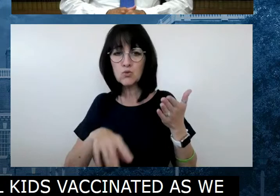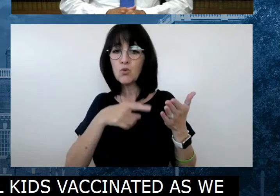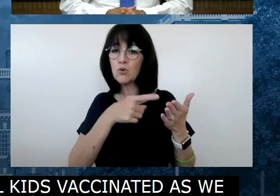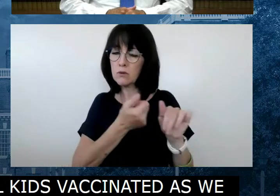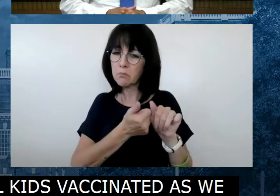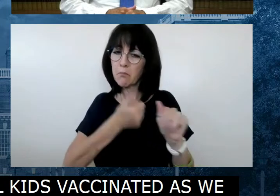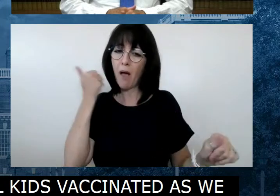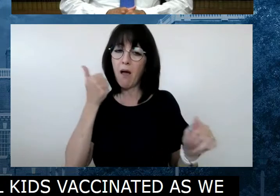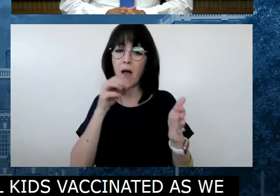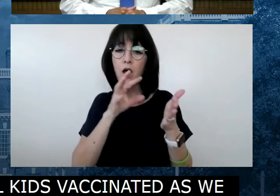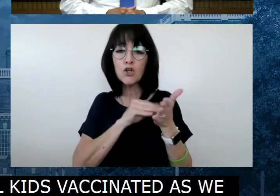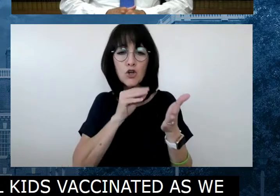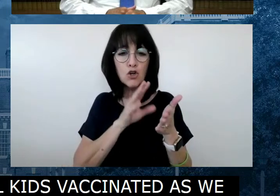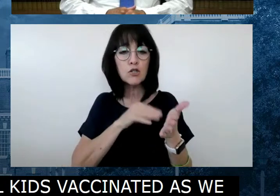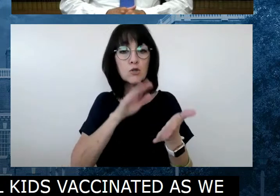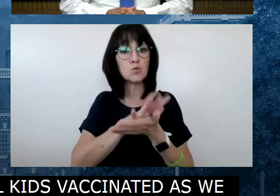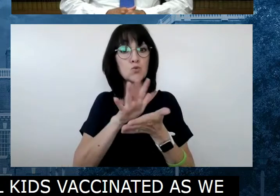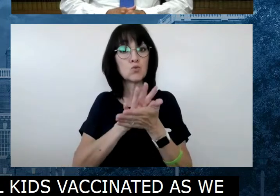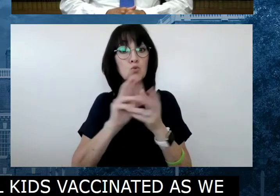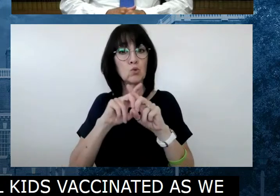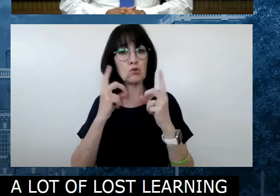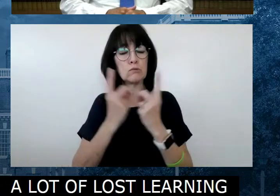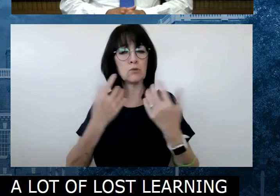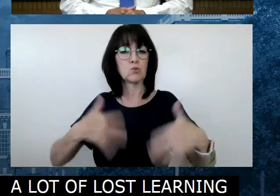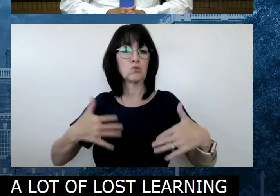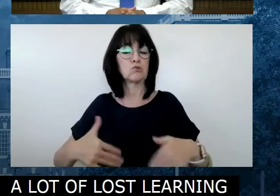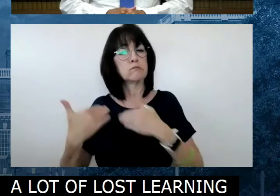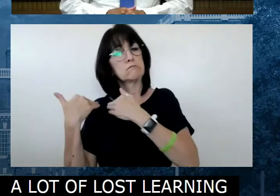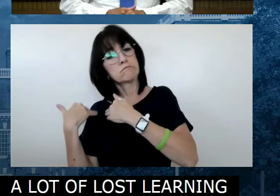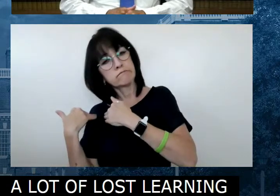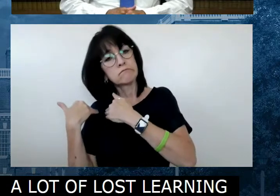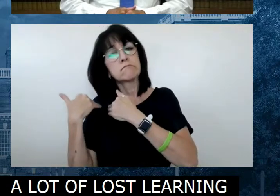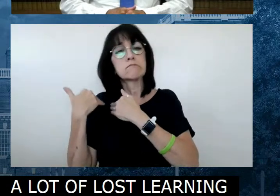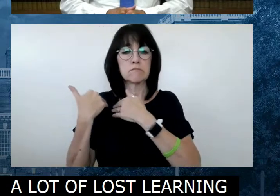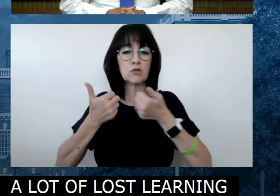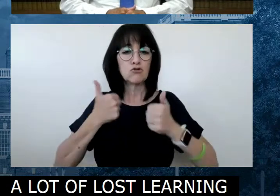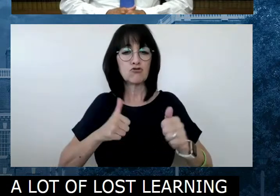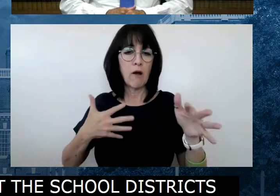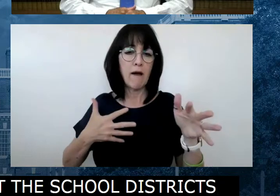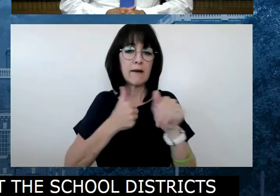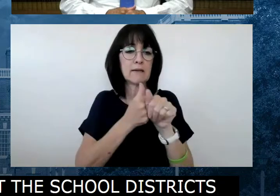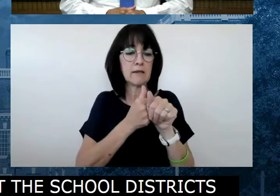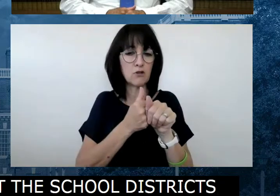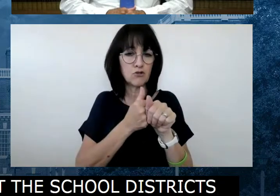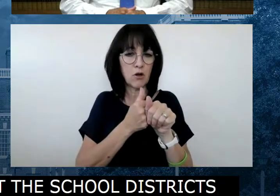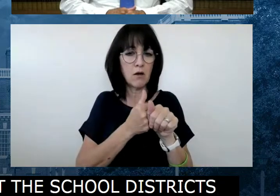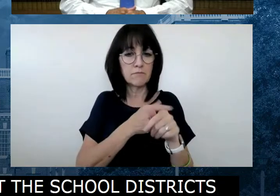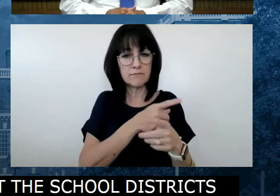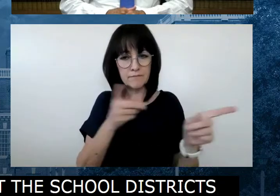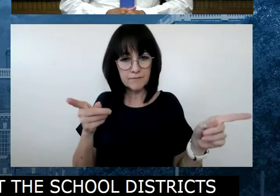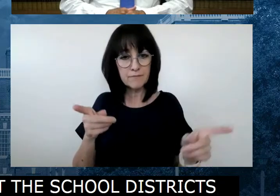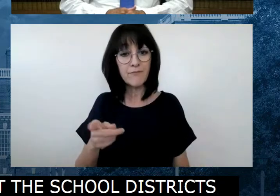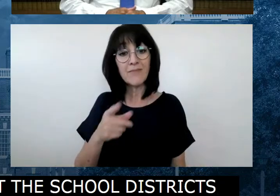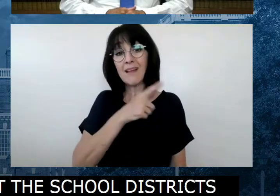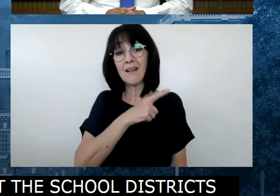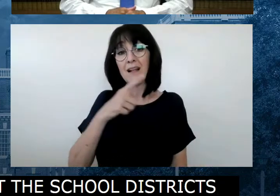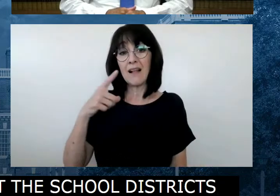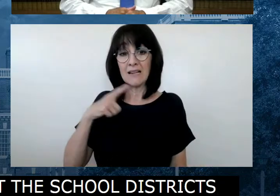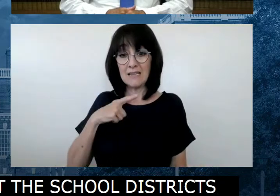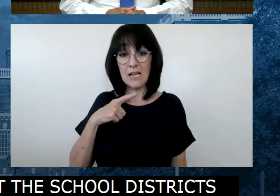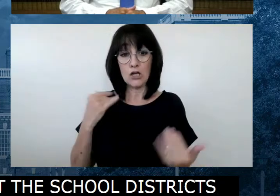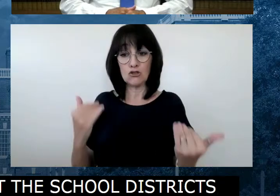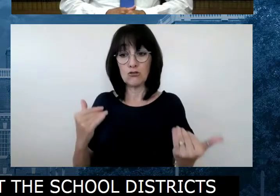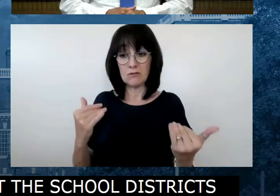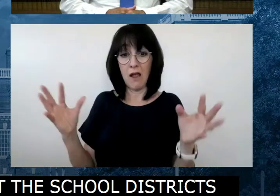are focused on that. That's going to be where a lot of our energy goes. Legislature is in, wrapping up their session, passed the budget,